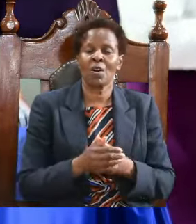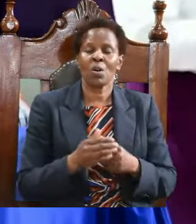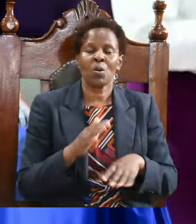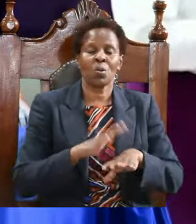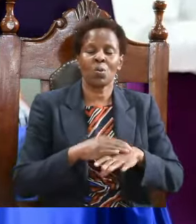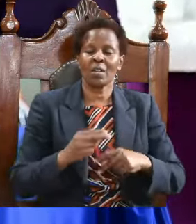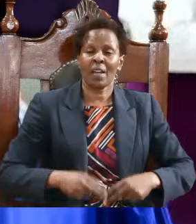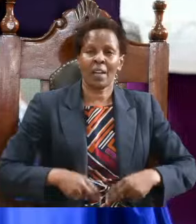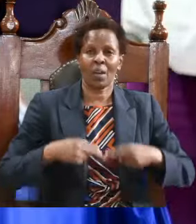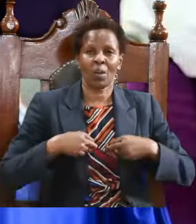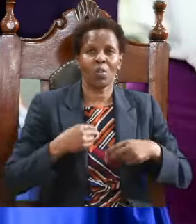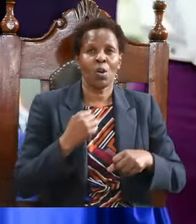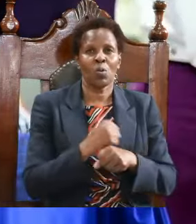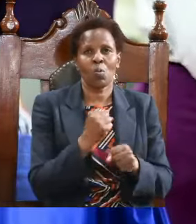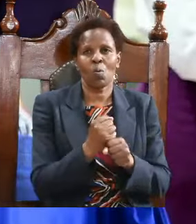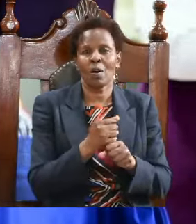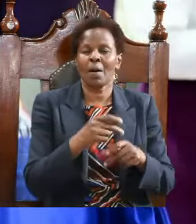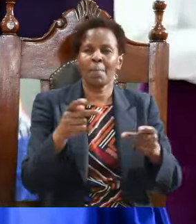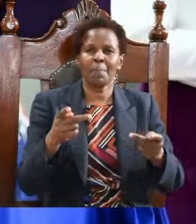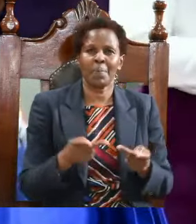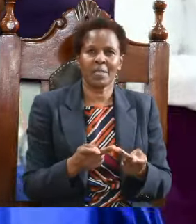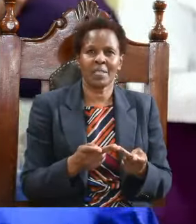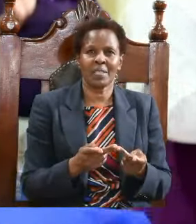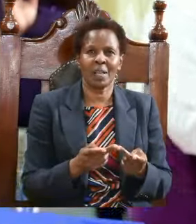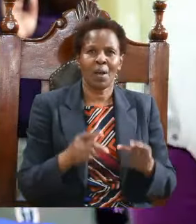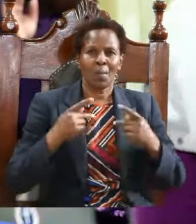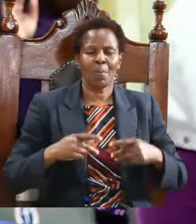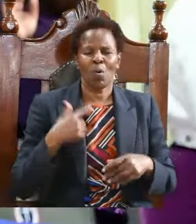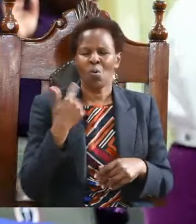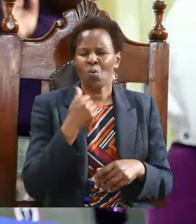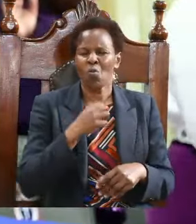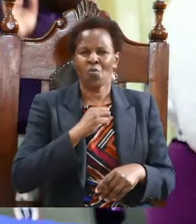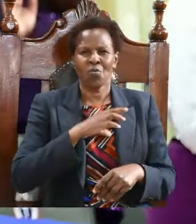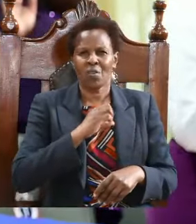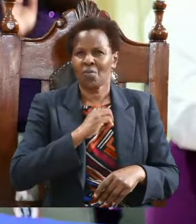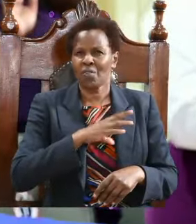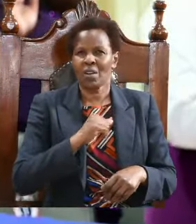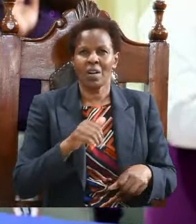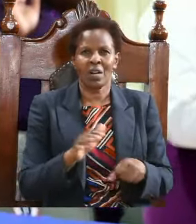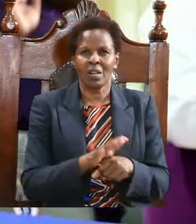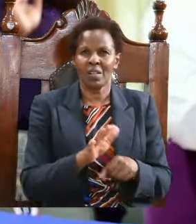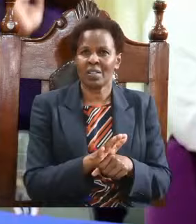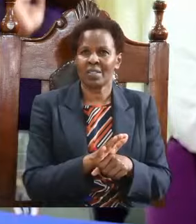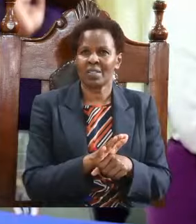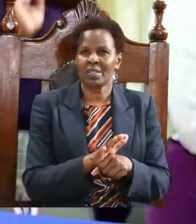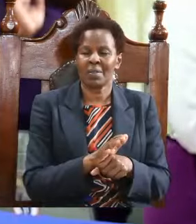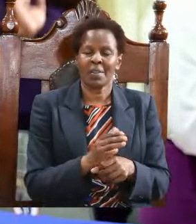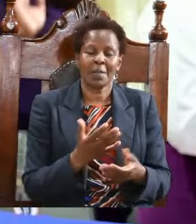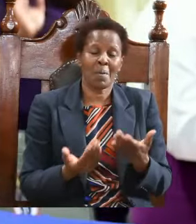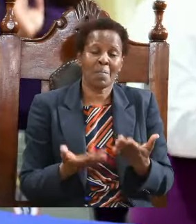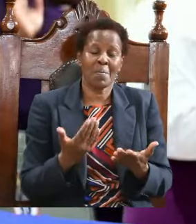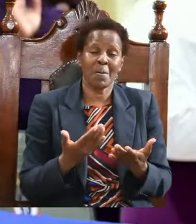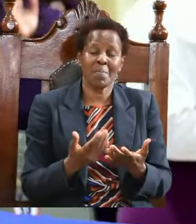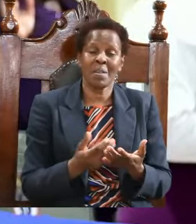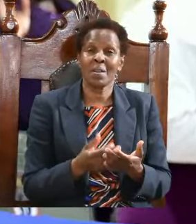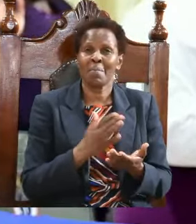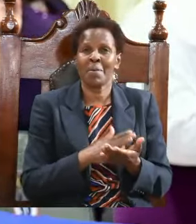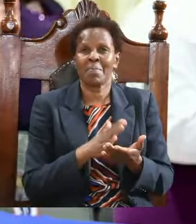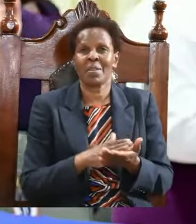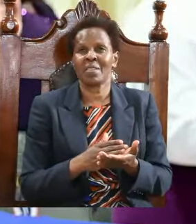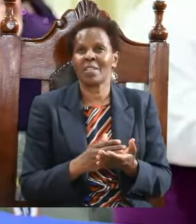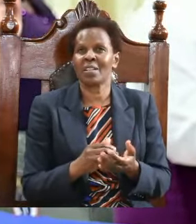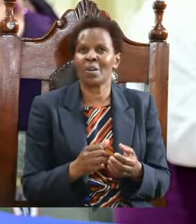work, O God. There are those people who are fearing to be trenched, O God.